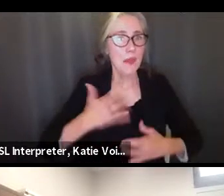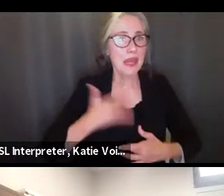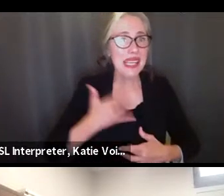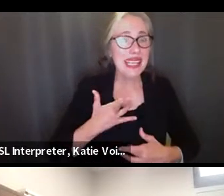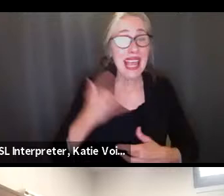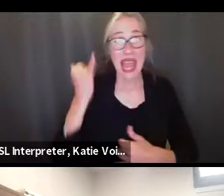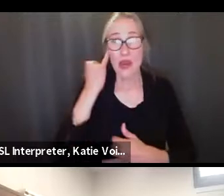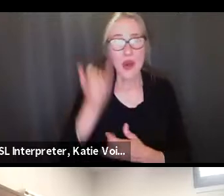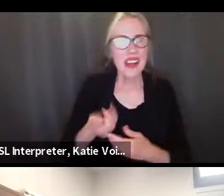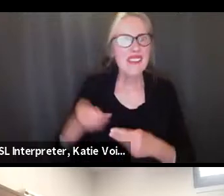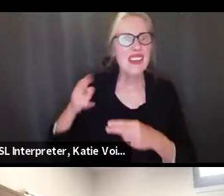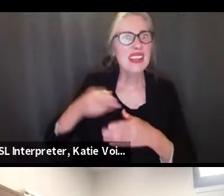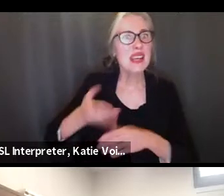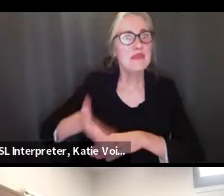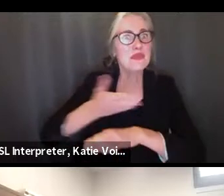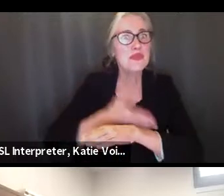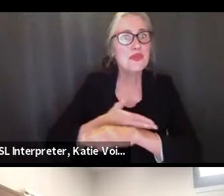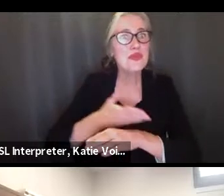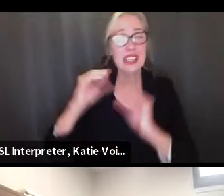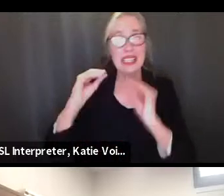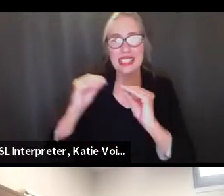math? Next slide.